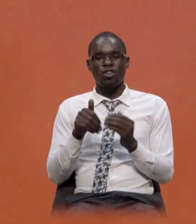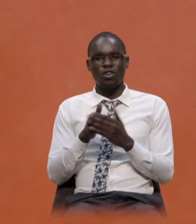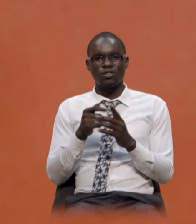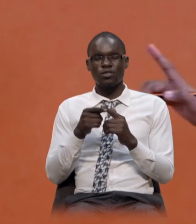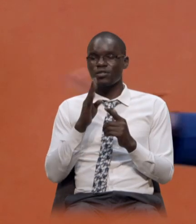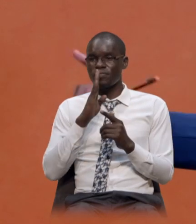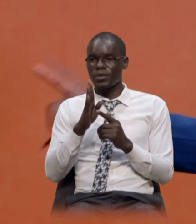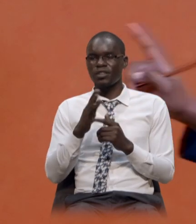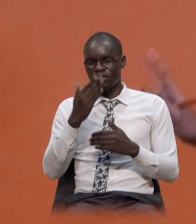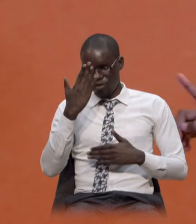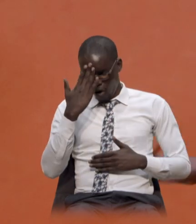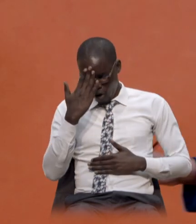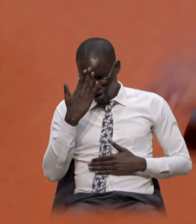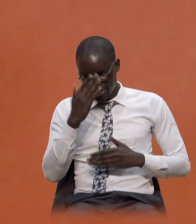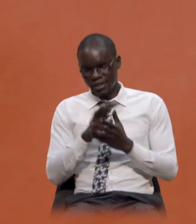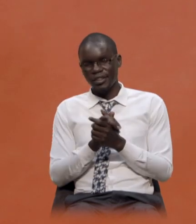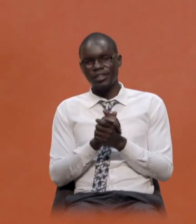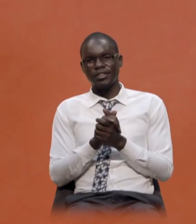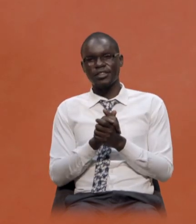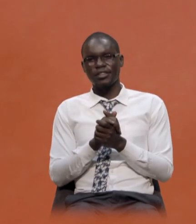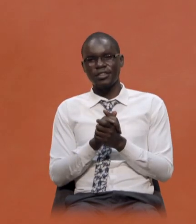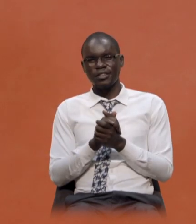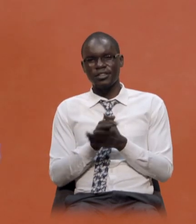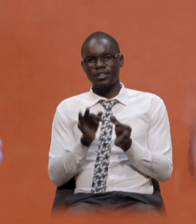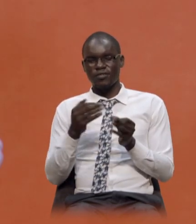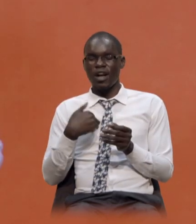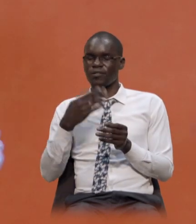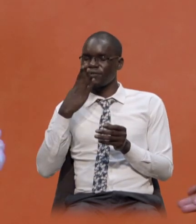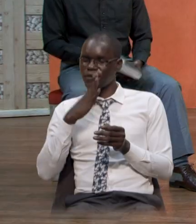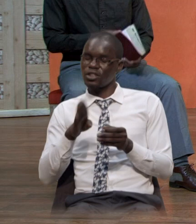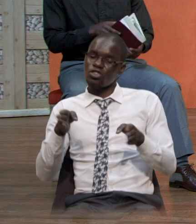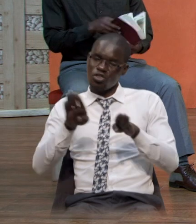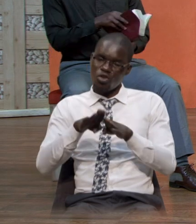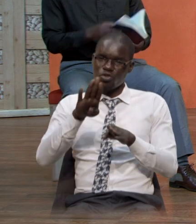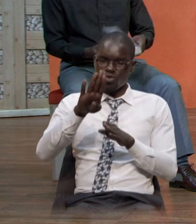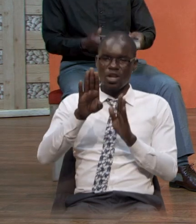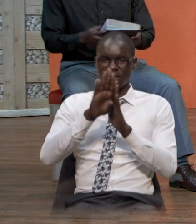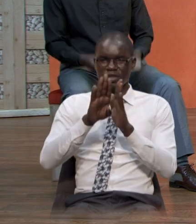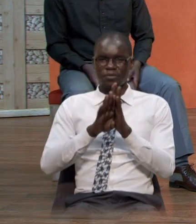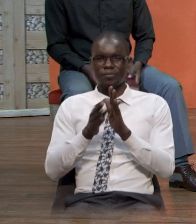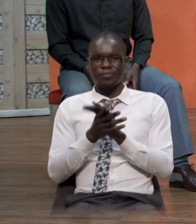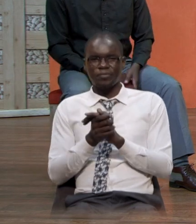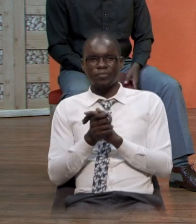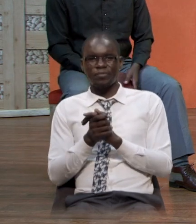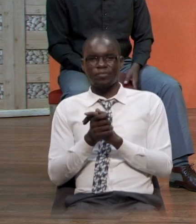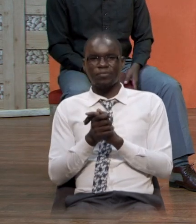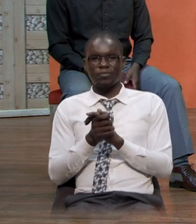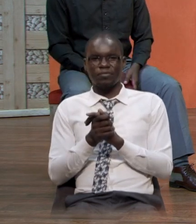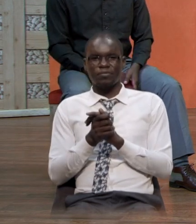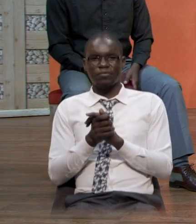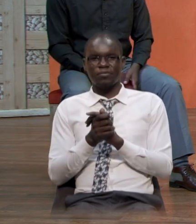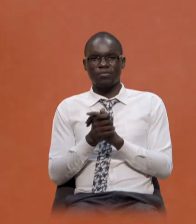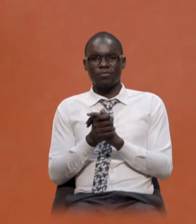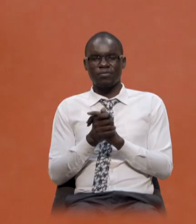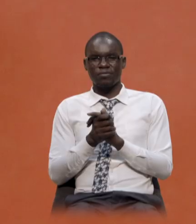be looking at you so that you close your Bibles all the time. Yes. If you finish reading the book, close your Bible. Yes. Okay. I don't have to remind you. Close the Bible.